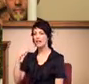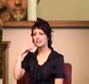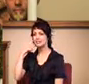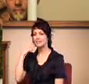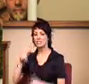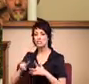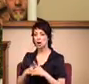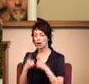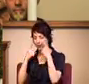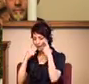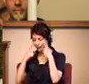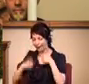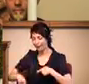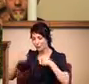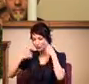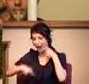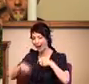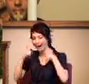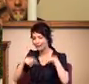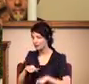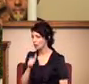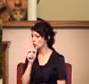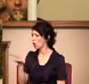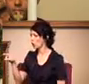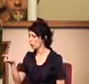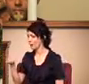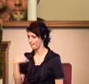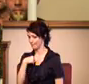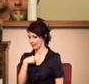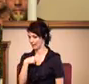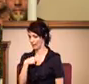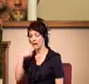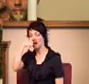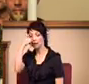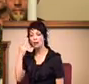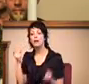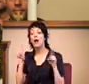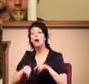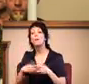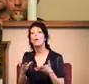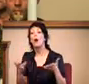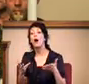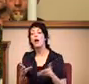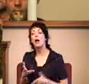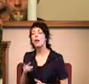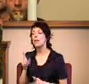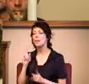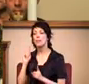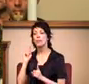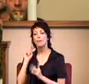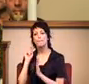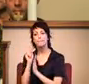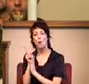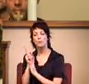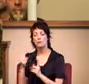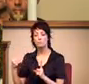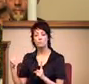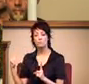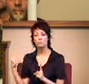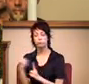and it wasn't her, it was me, because what happened was at that moment